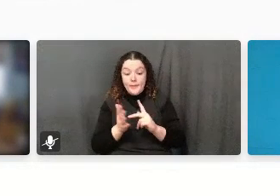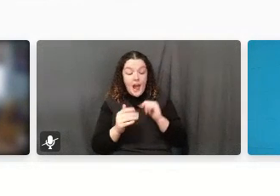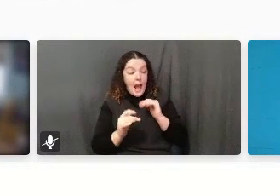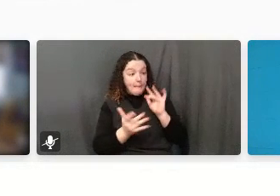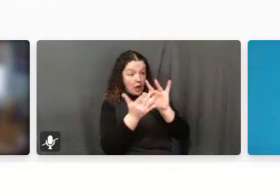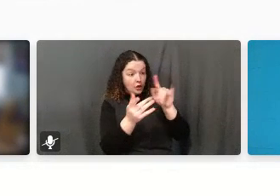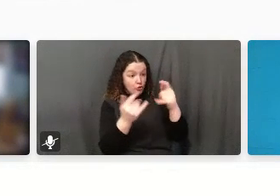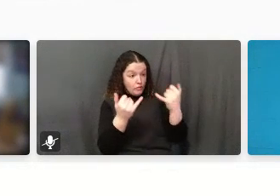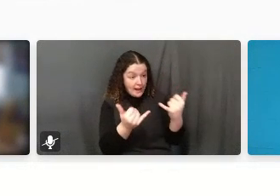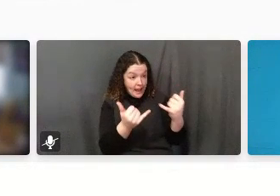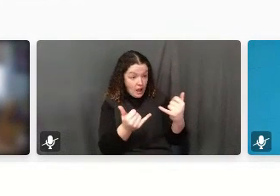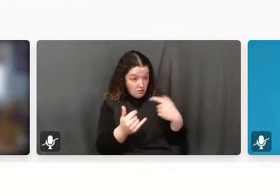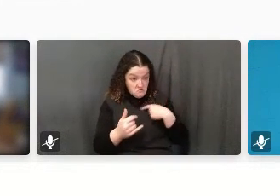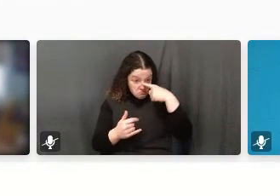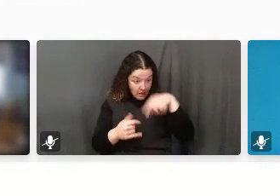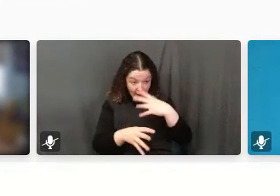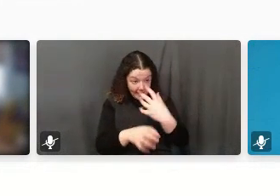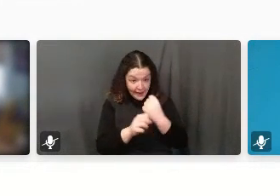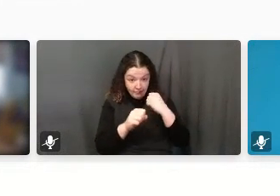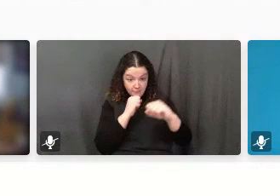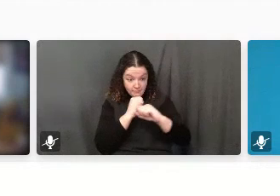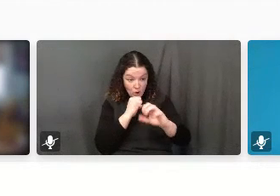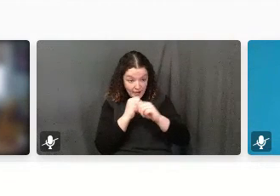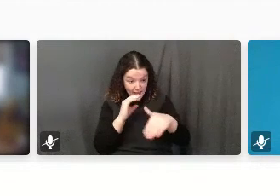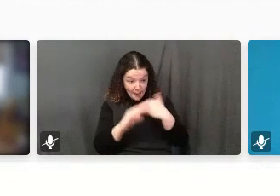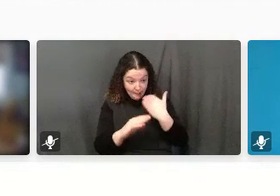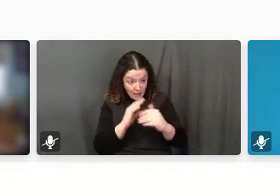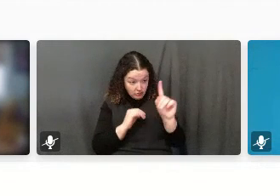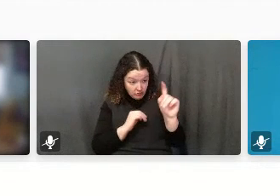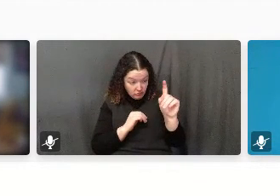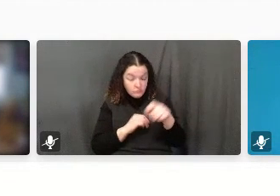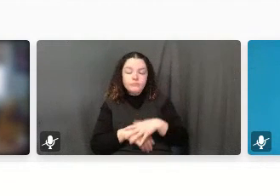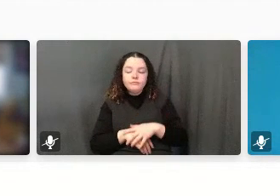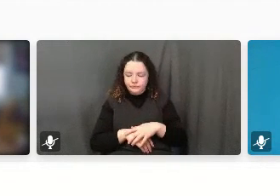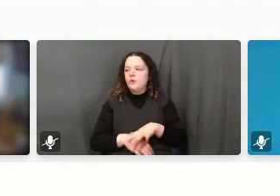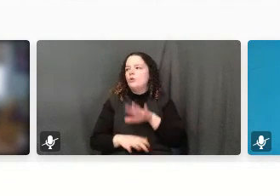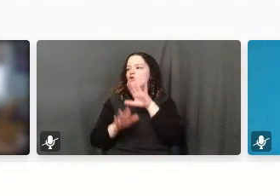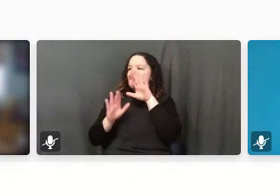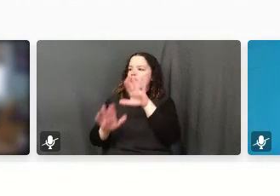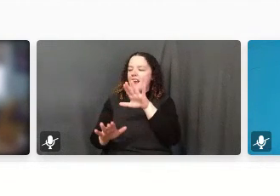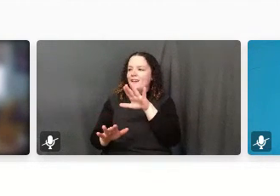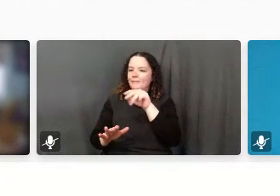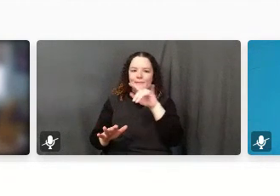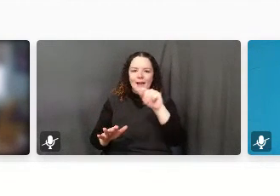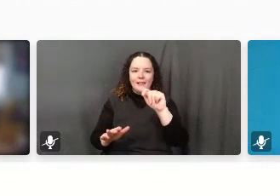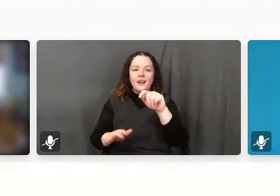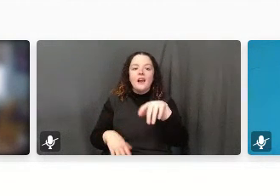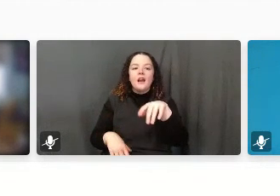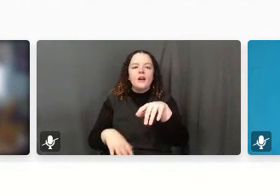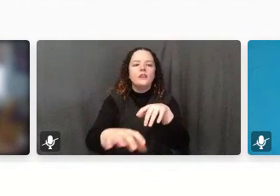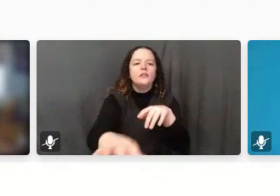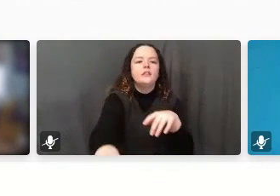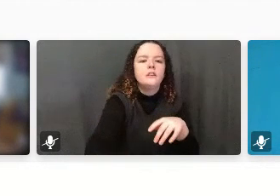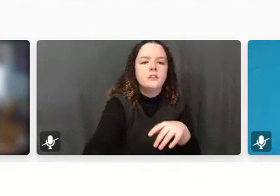well. Awesome. Thank you, Emily. And I'll answer this one last question here. I do see a lot of good questions that I